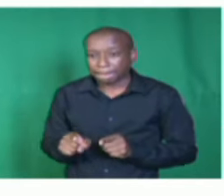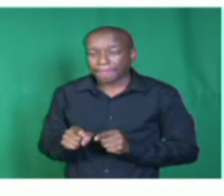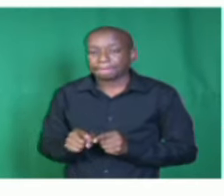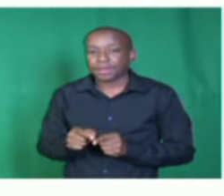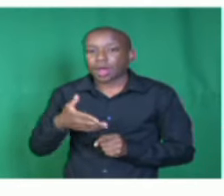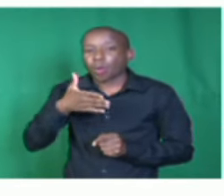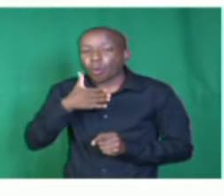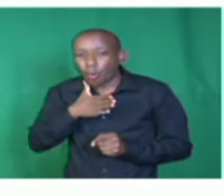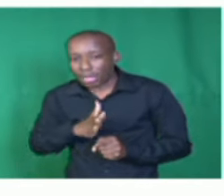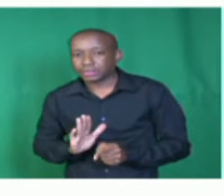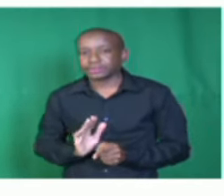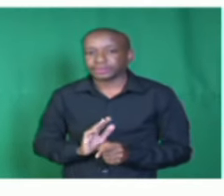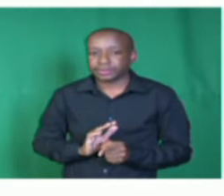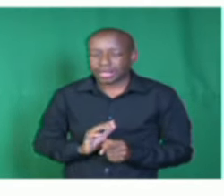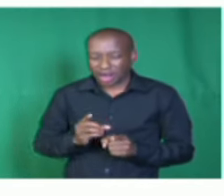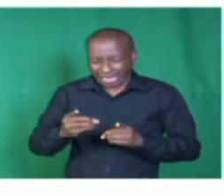take